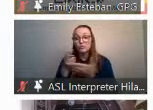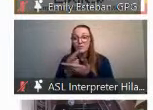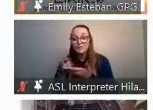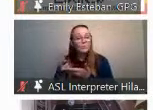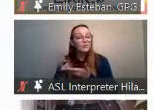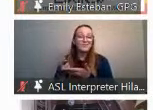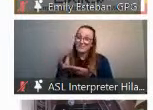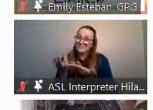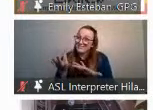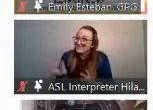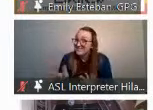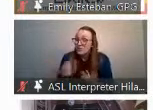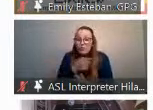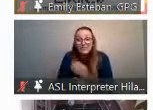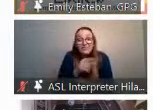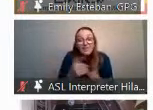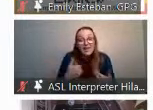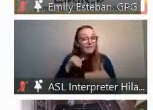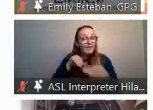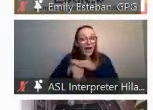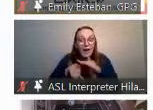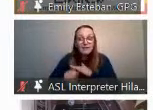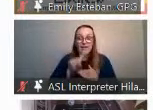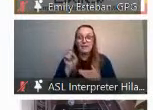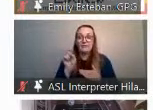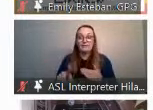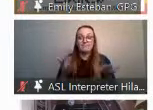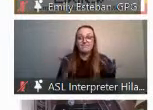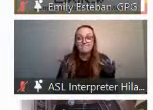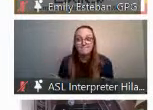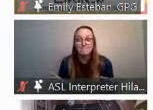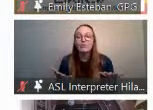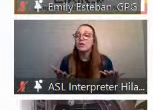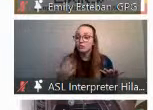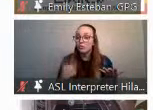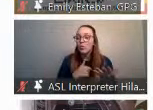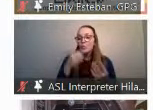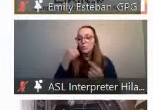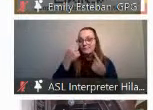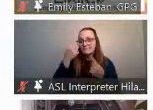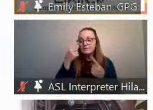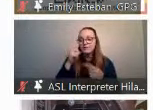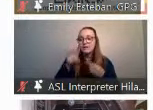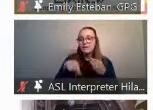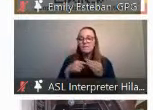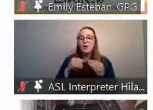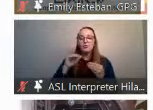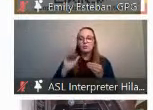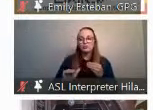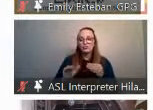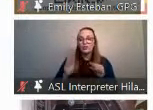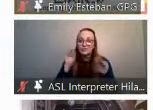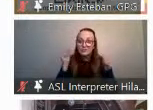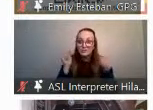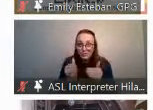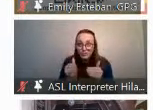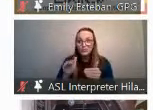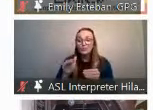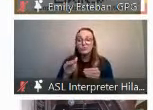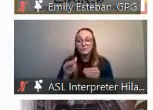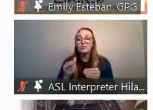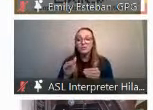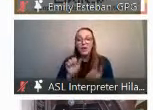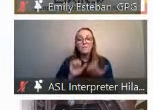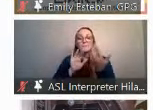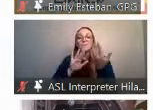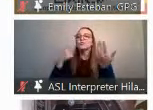have even access to these resources? So I think when we're talking about a child-centered approach, we really need to look at the entire family